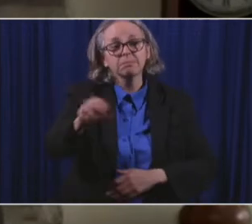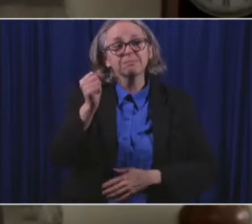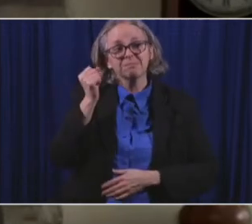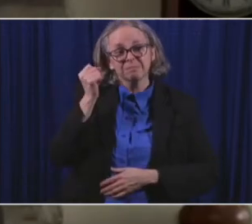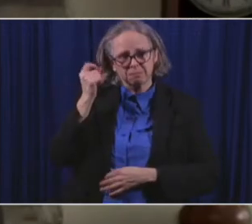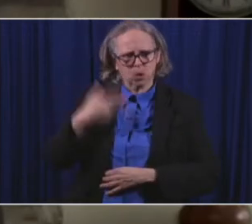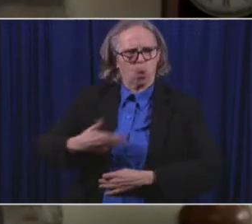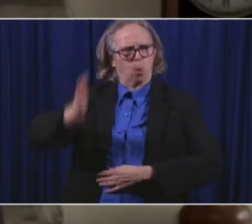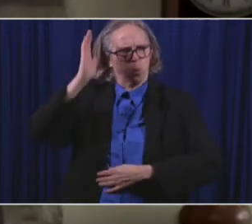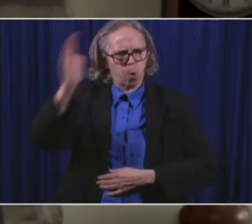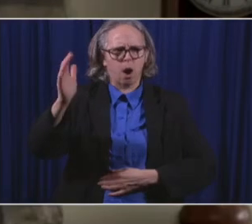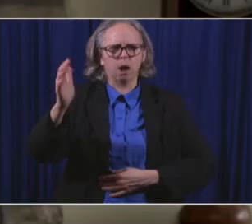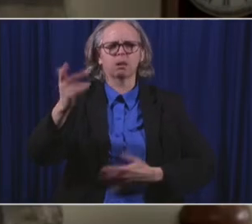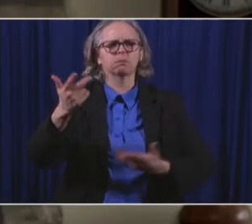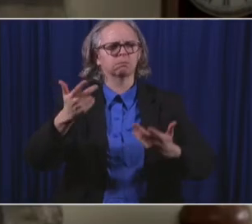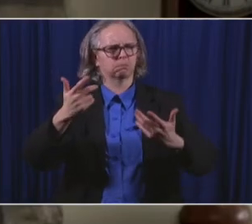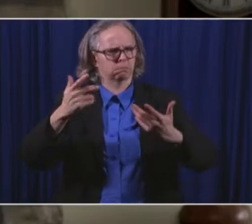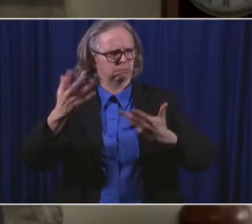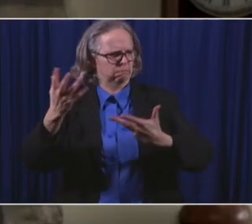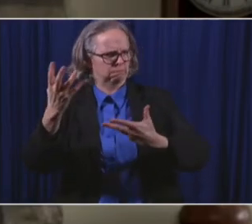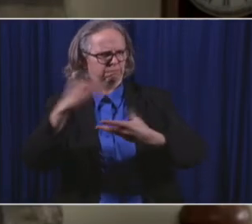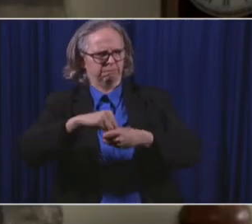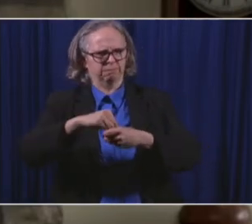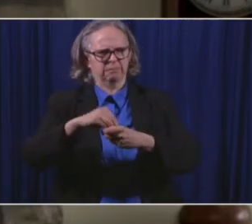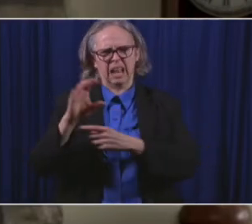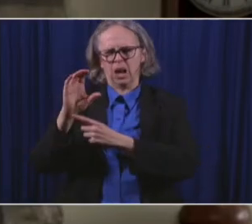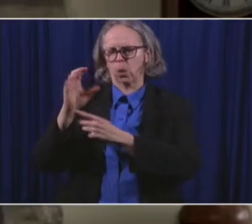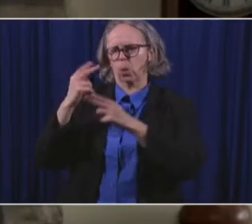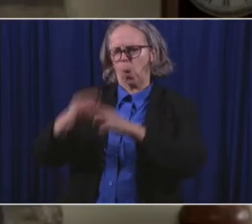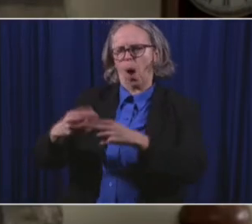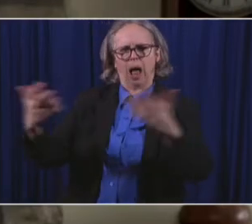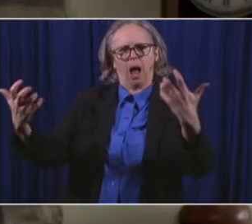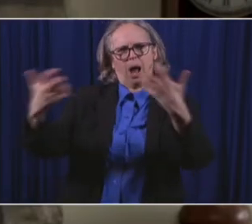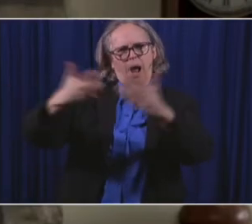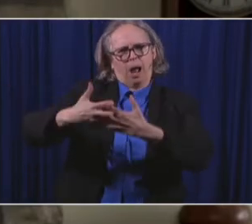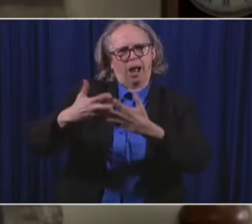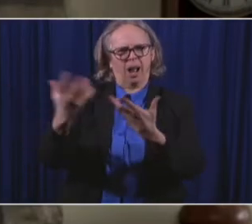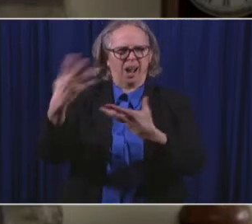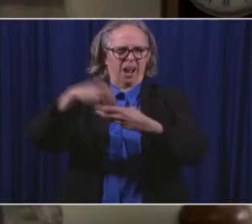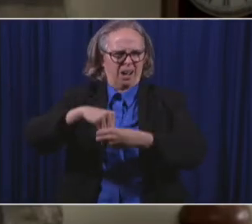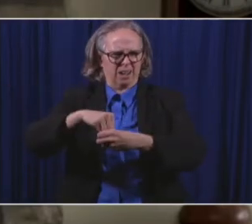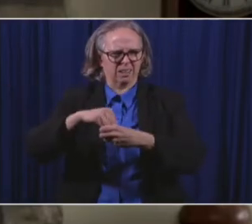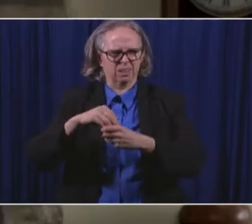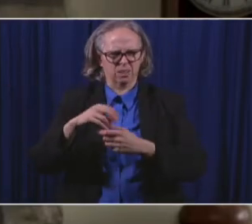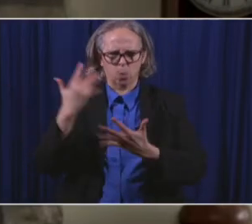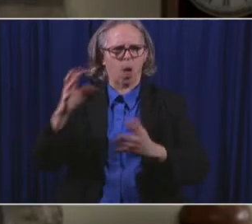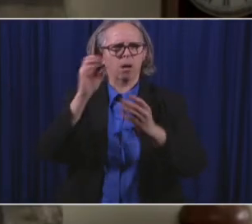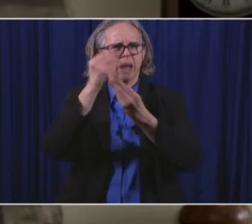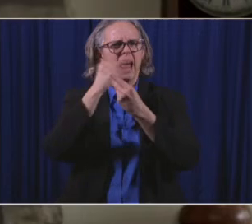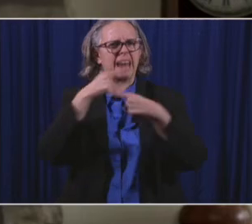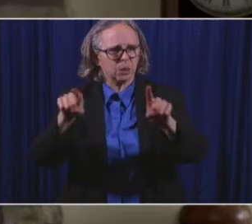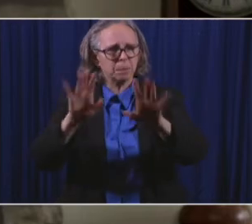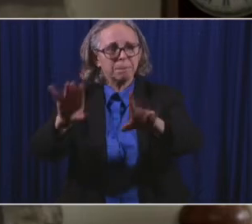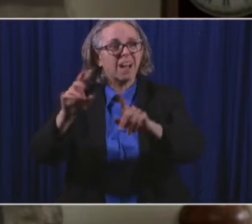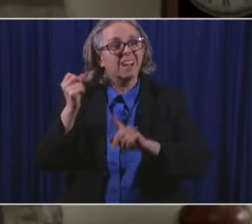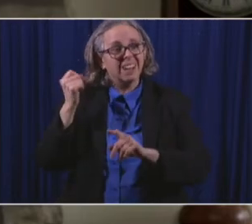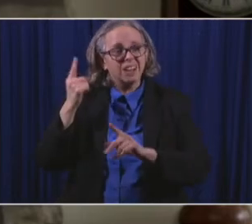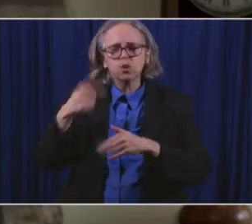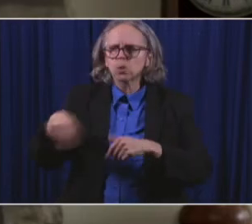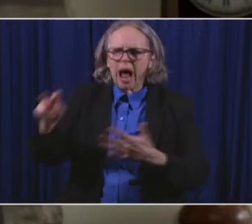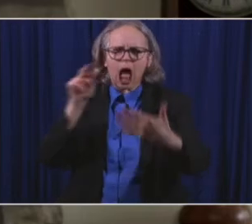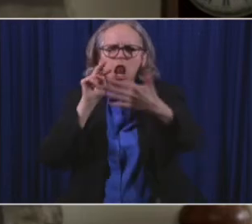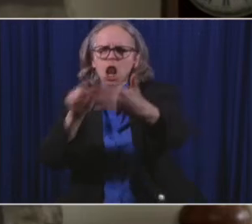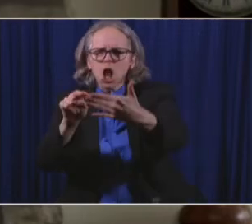will see, the number that we'll be talking about. But anyone can still look at the positivity rates by